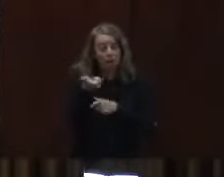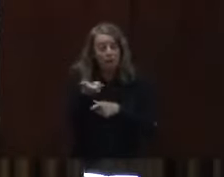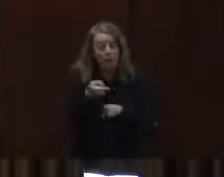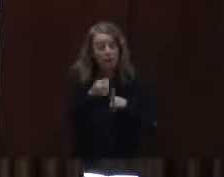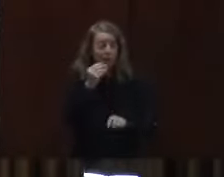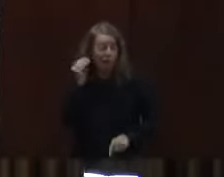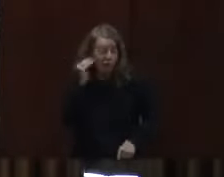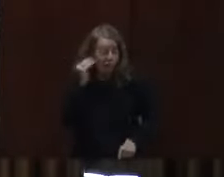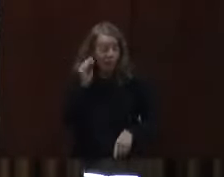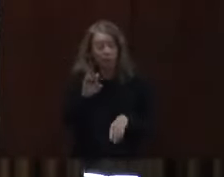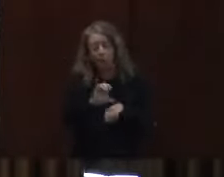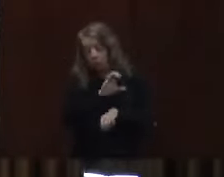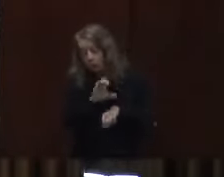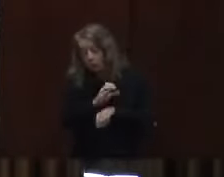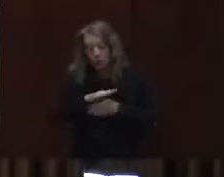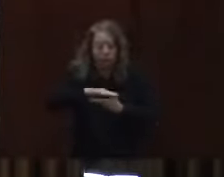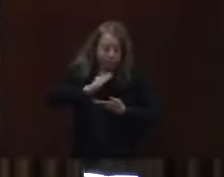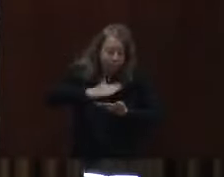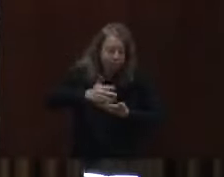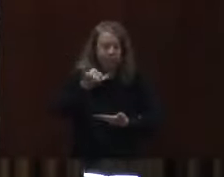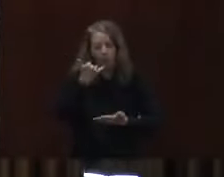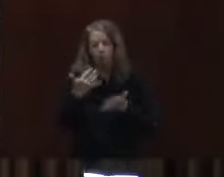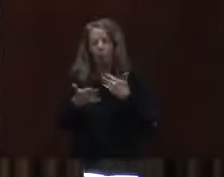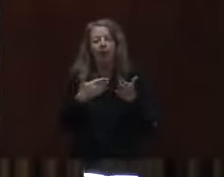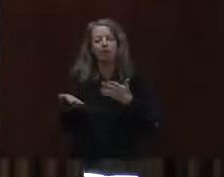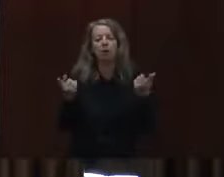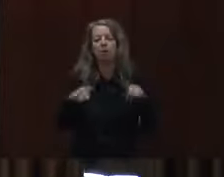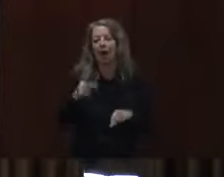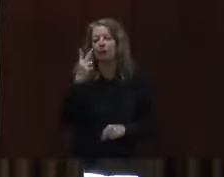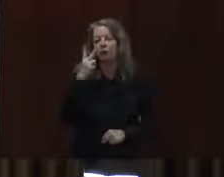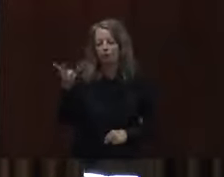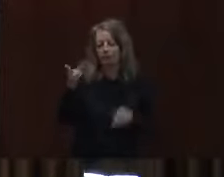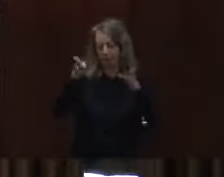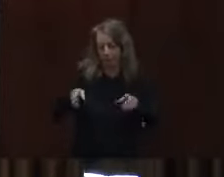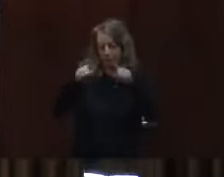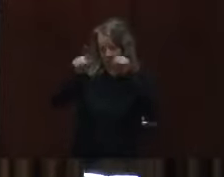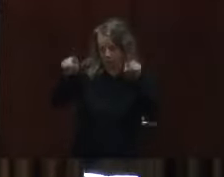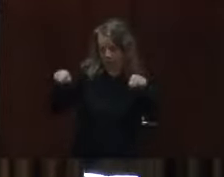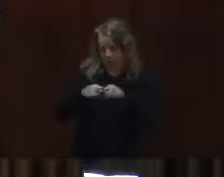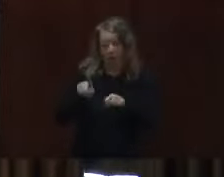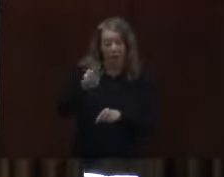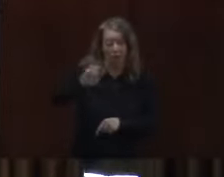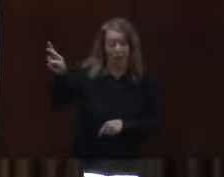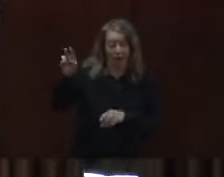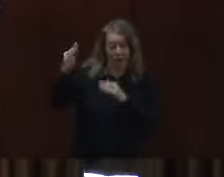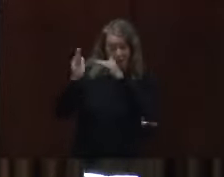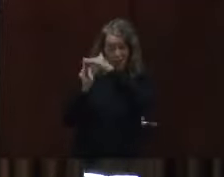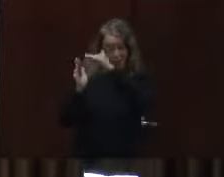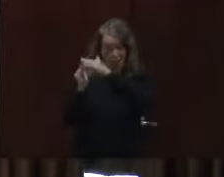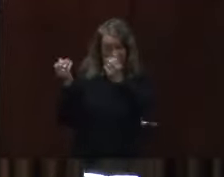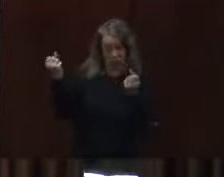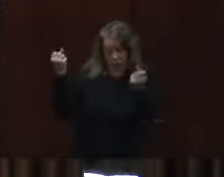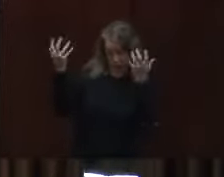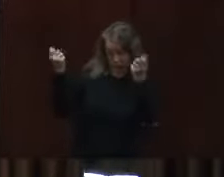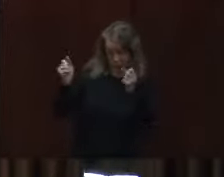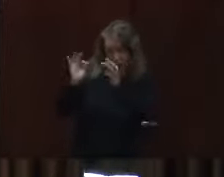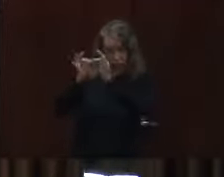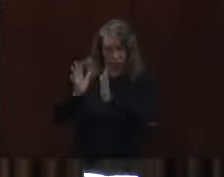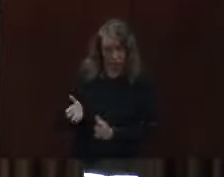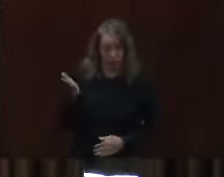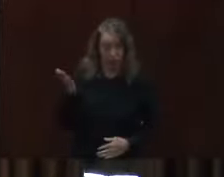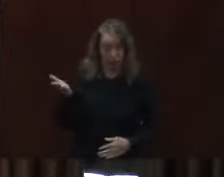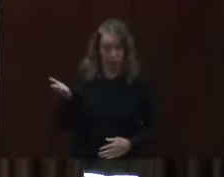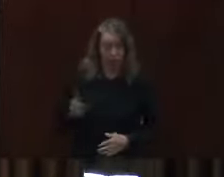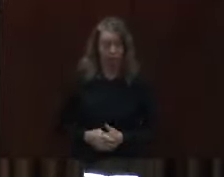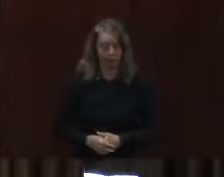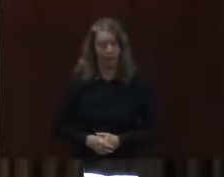computer or phone will see an American Sign Language interpreter up at the right-hand side, top right side of their screen. And